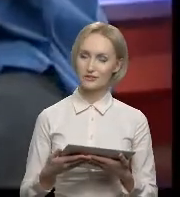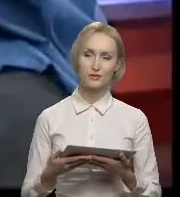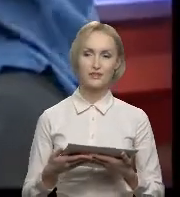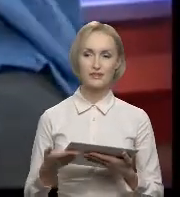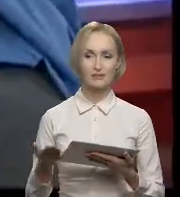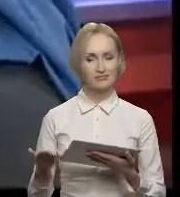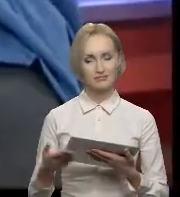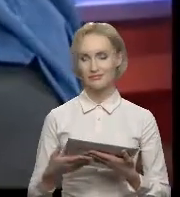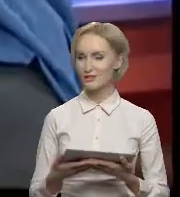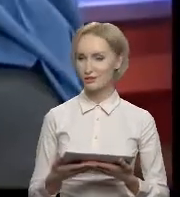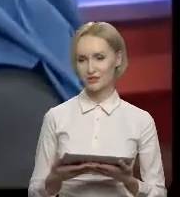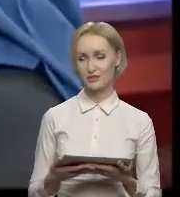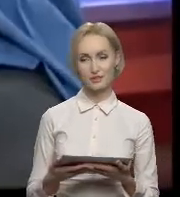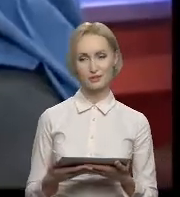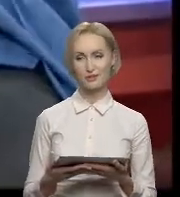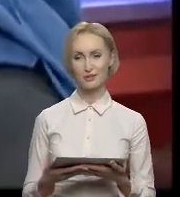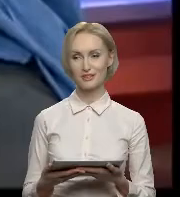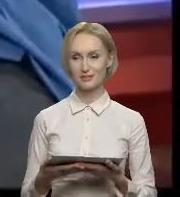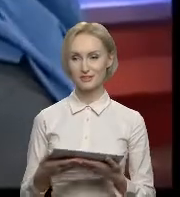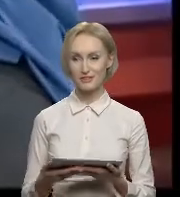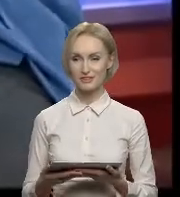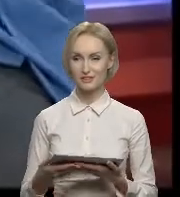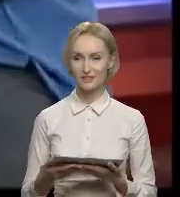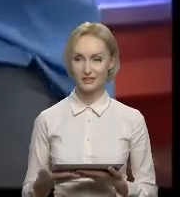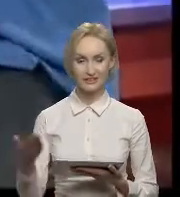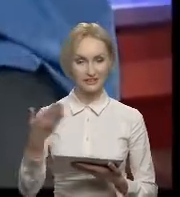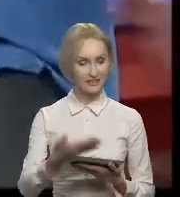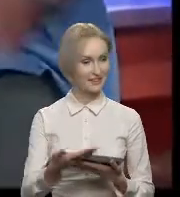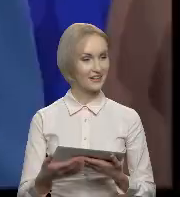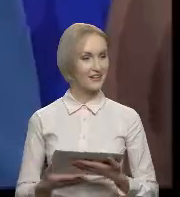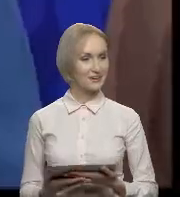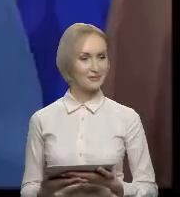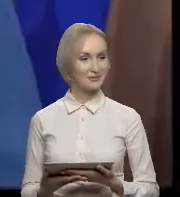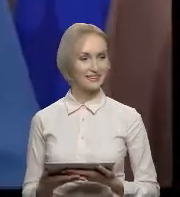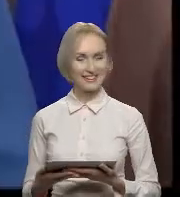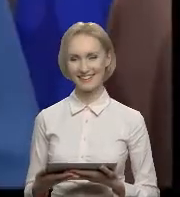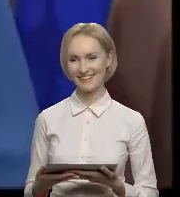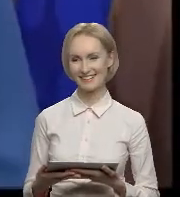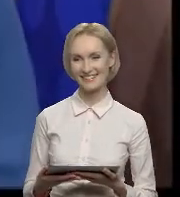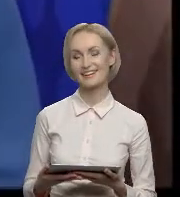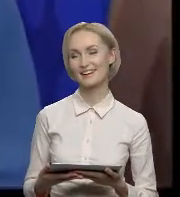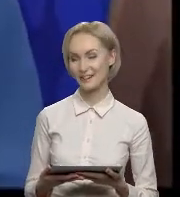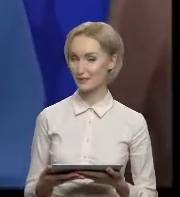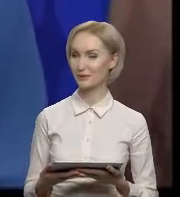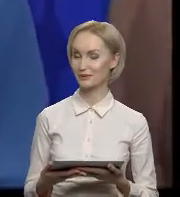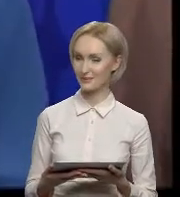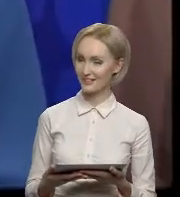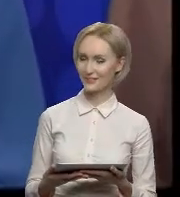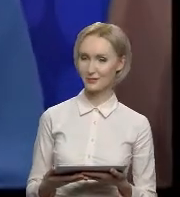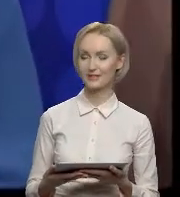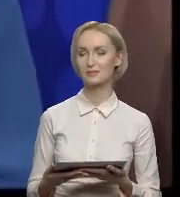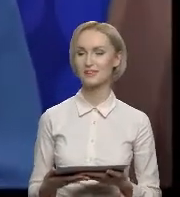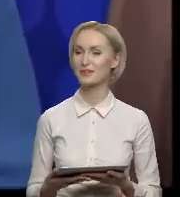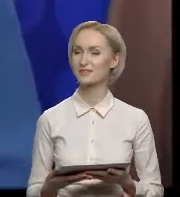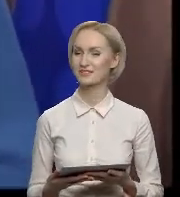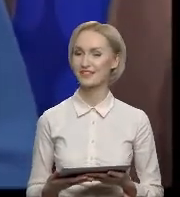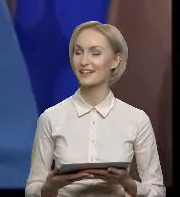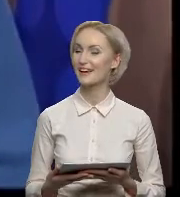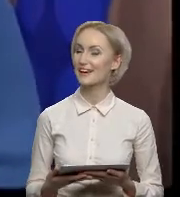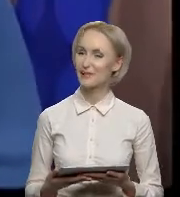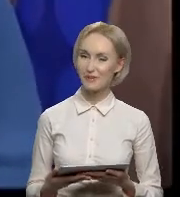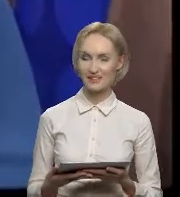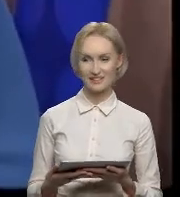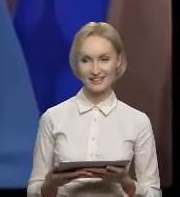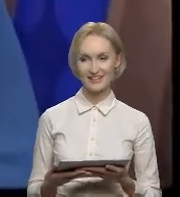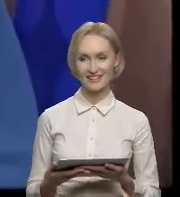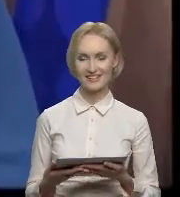have a conversation with her. She jumps in and speaks for her. I'm not in a relationship with you. I need to talk to her. So her mother's a problem. You ain't supposed to be talking to my